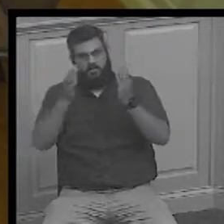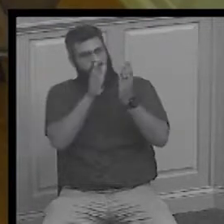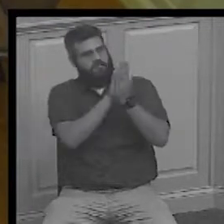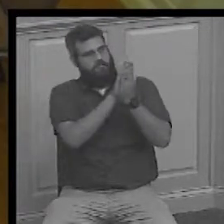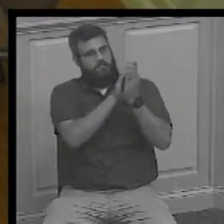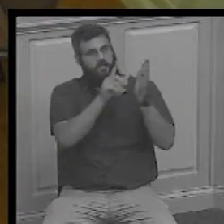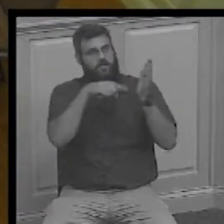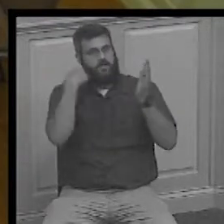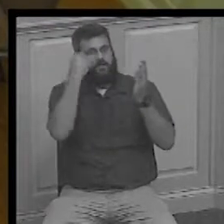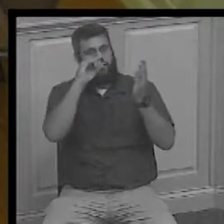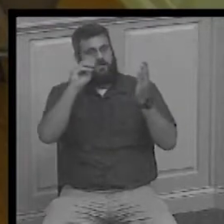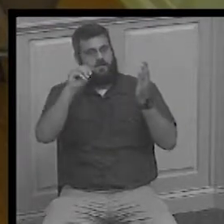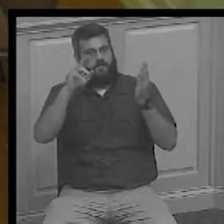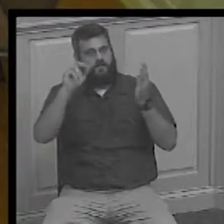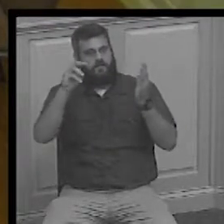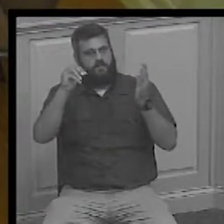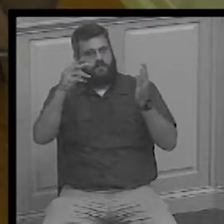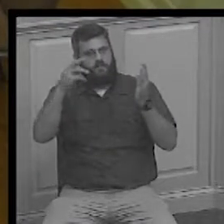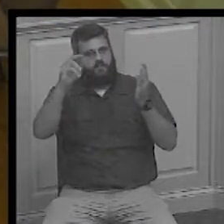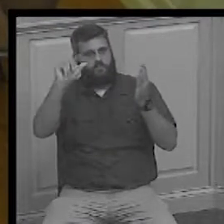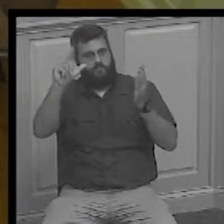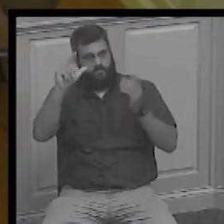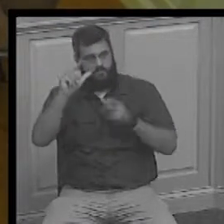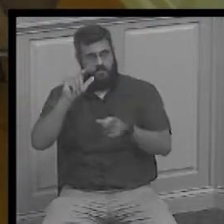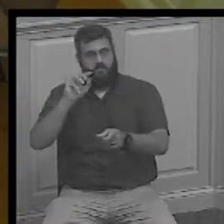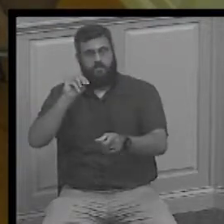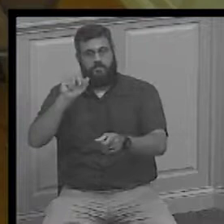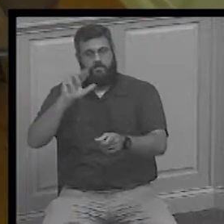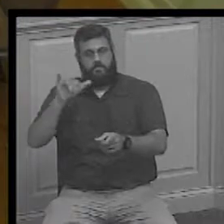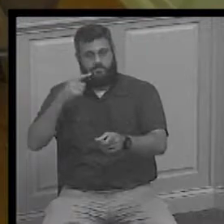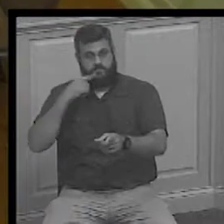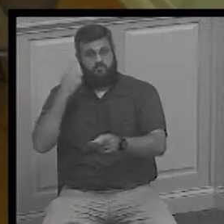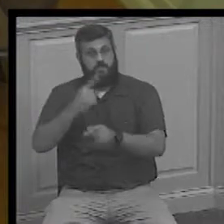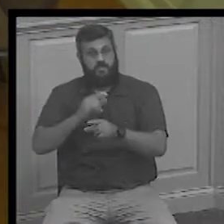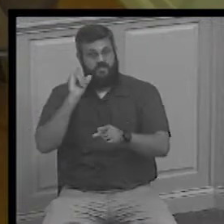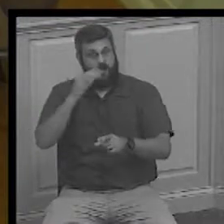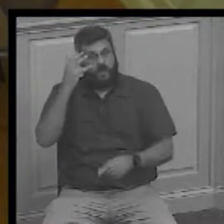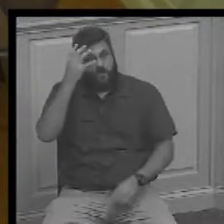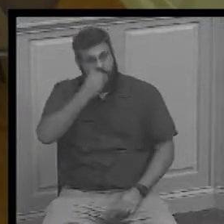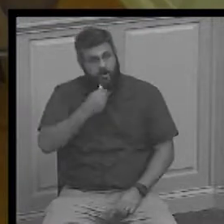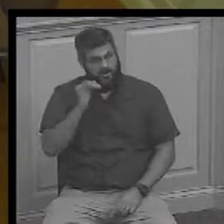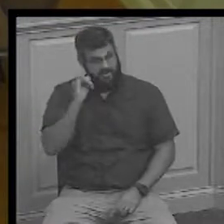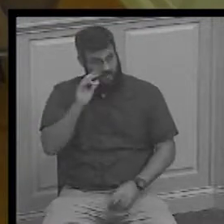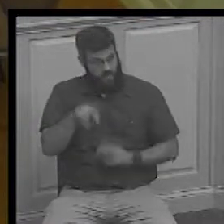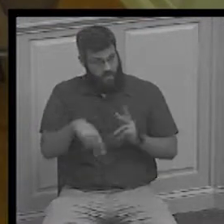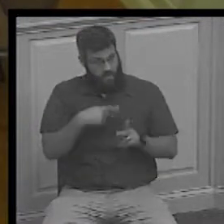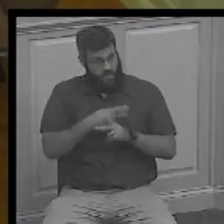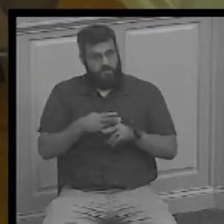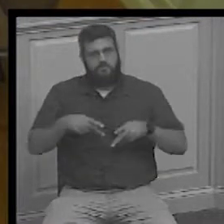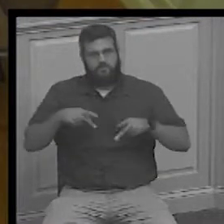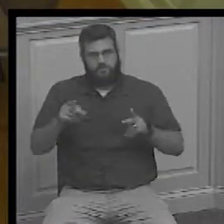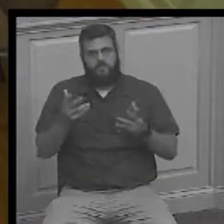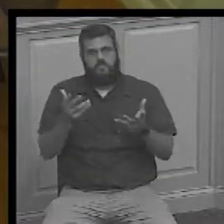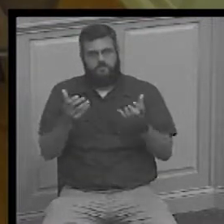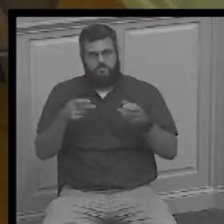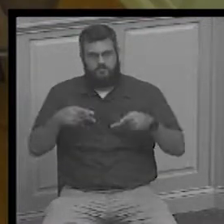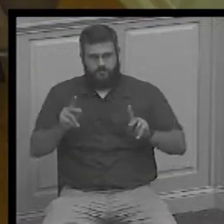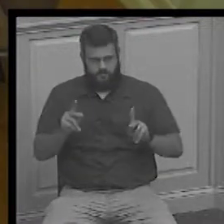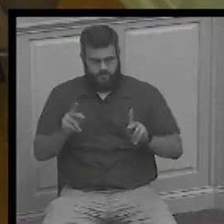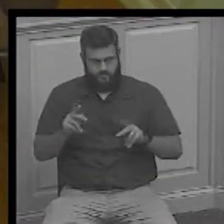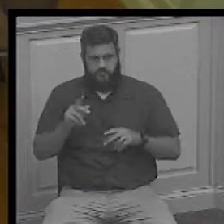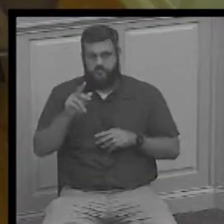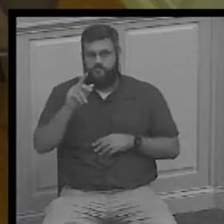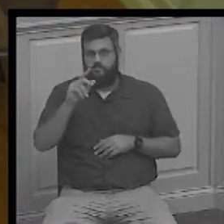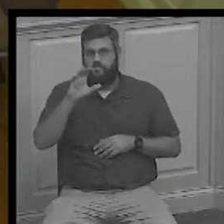like a mural. Yeah, and they're beautiful, and so we definitely want to allow that kind of thing. Is that